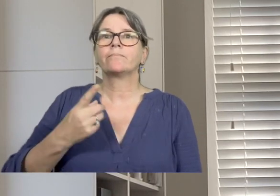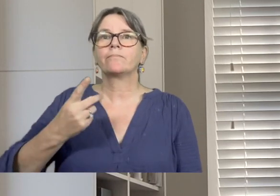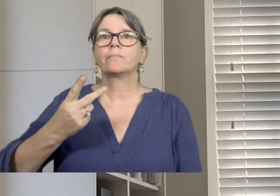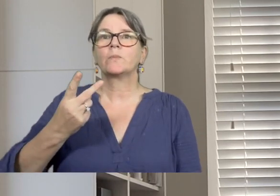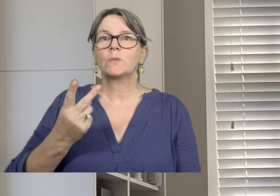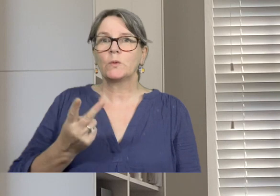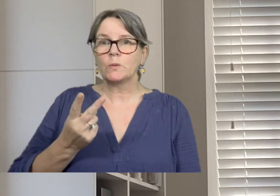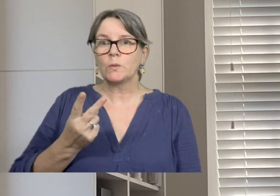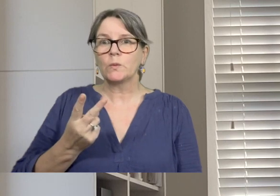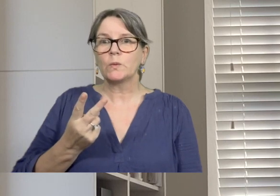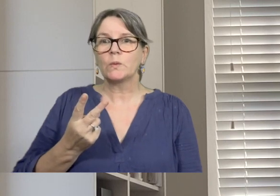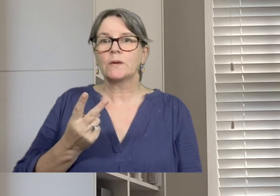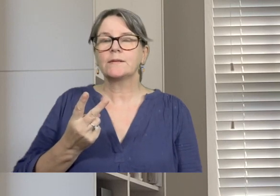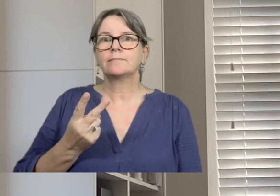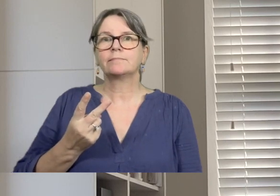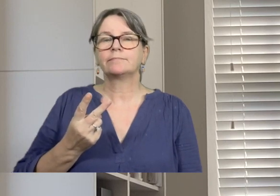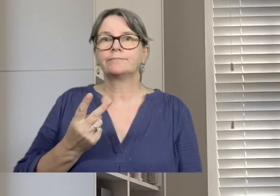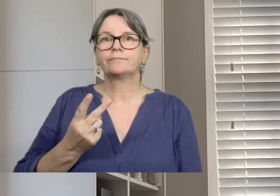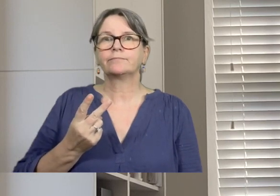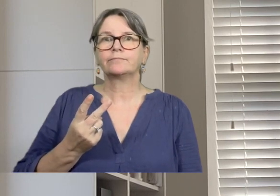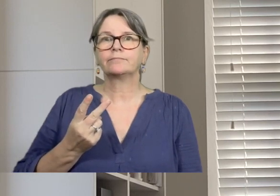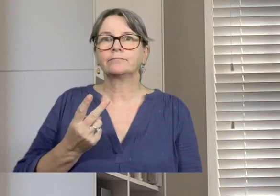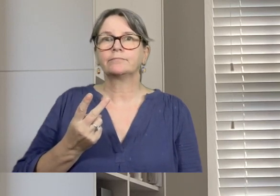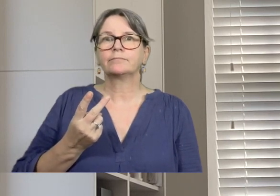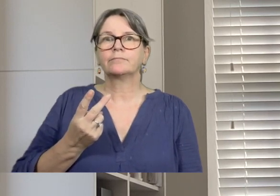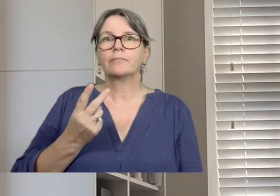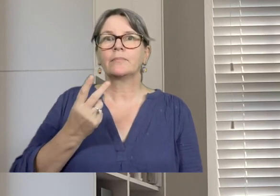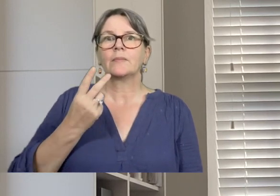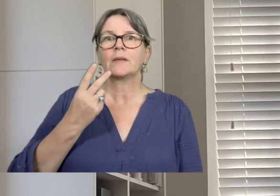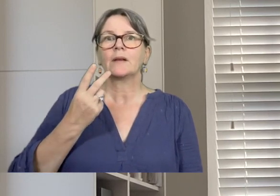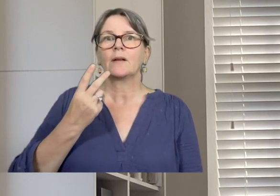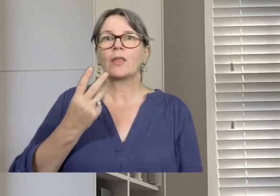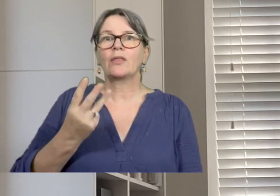in, and away. 2,